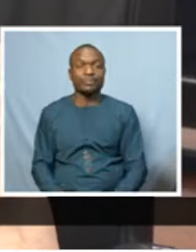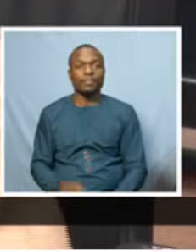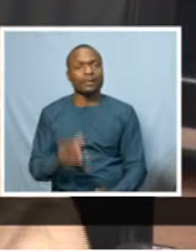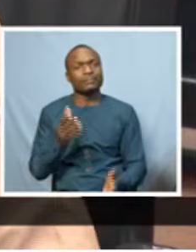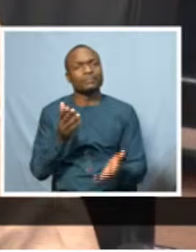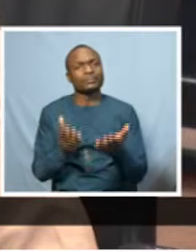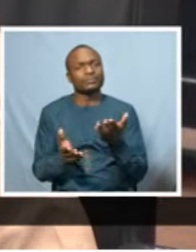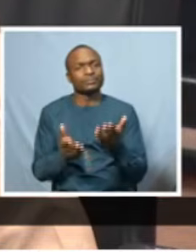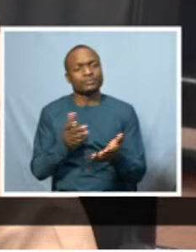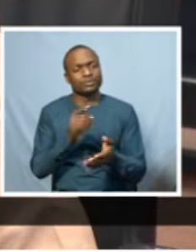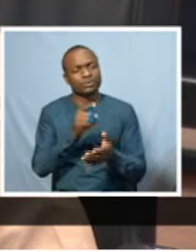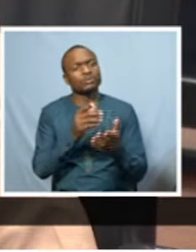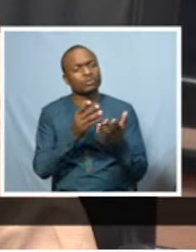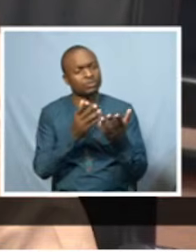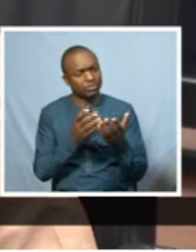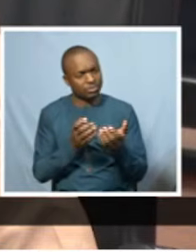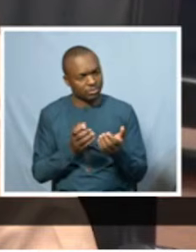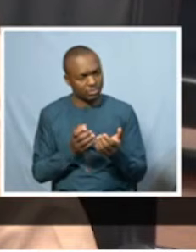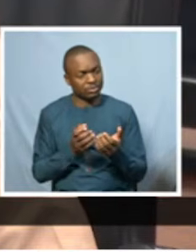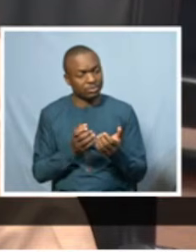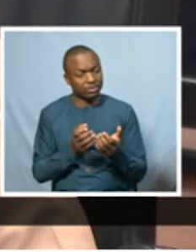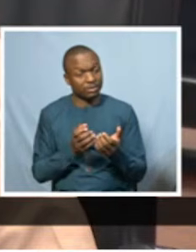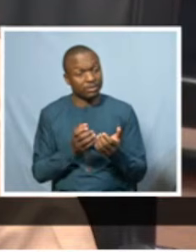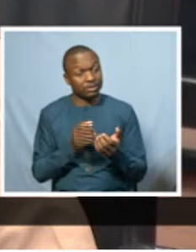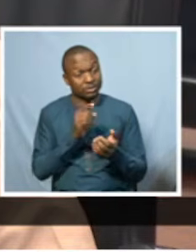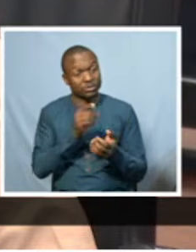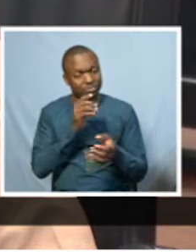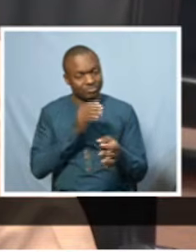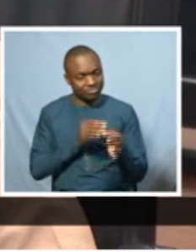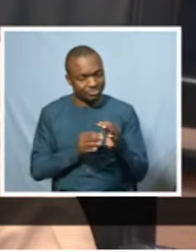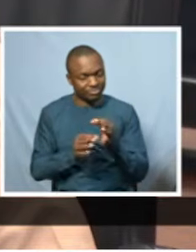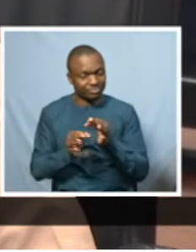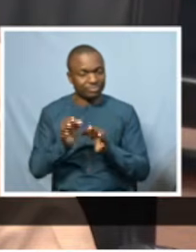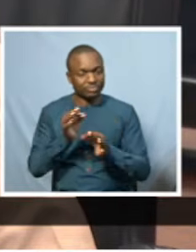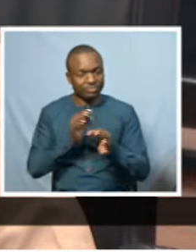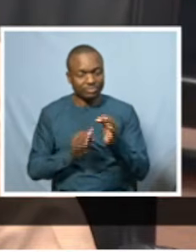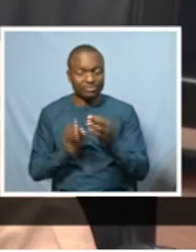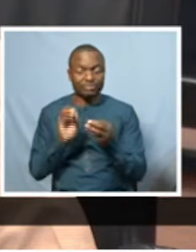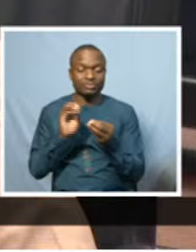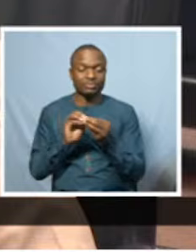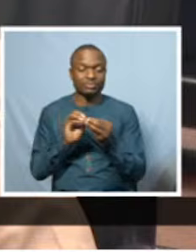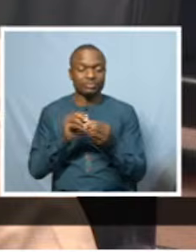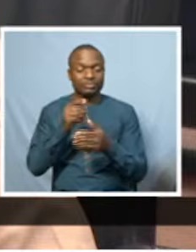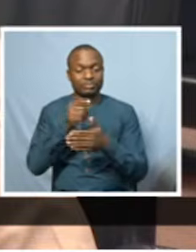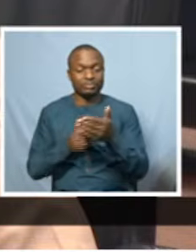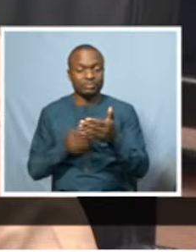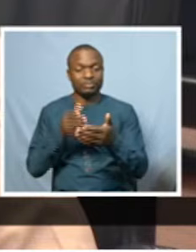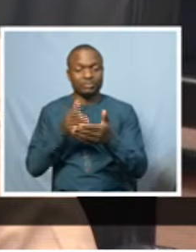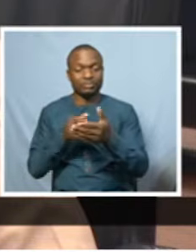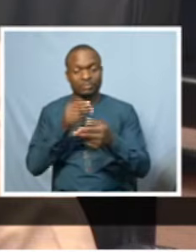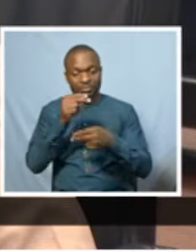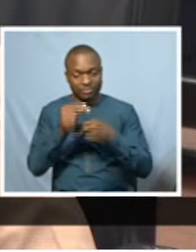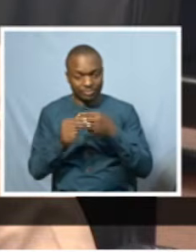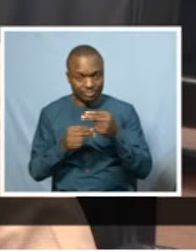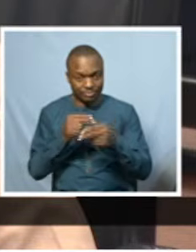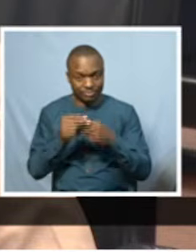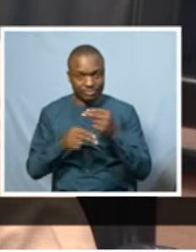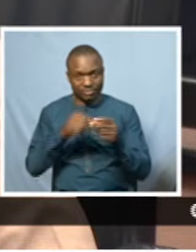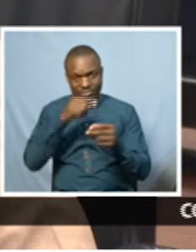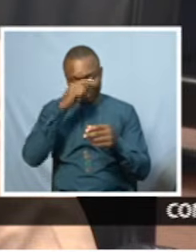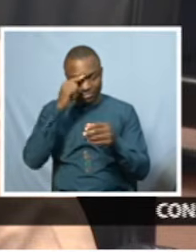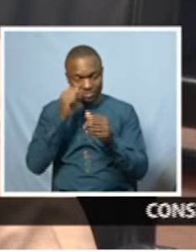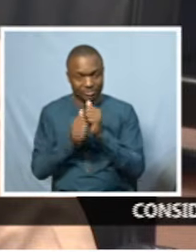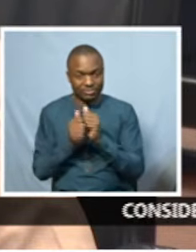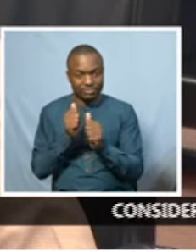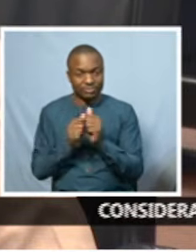we would love that you explain further what this means, because